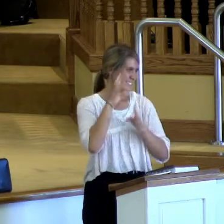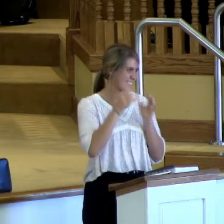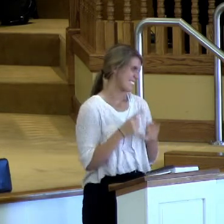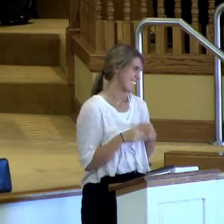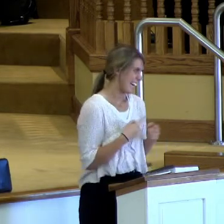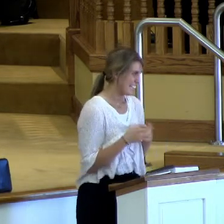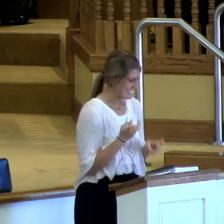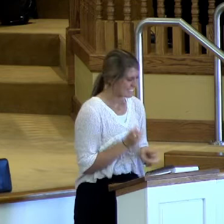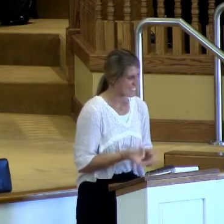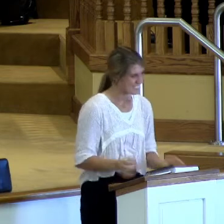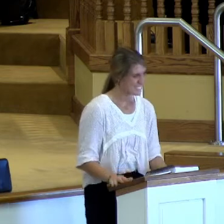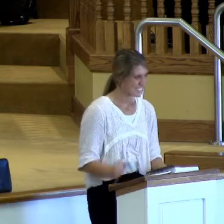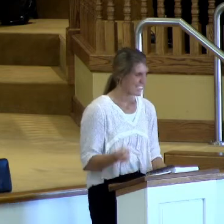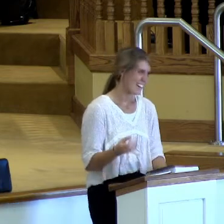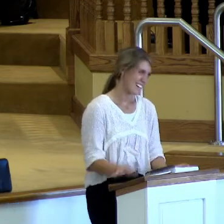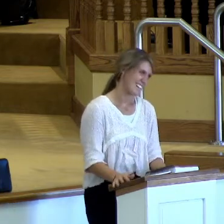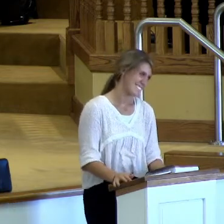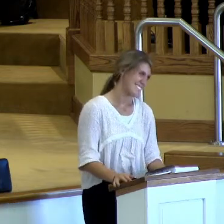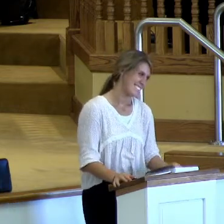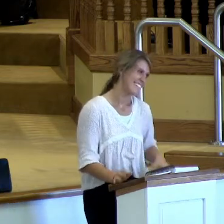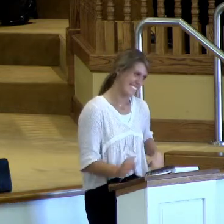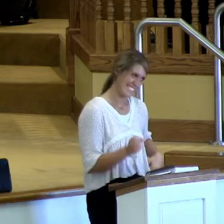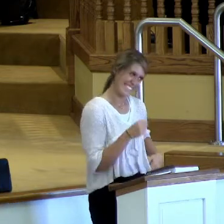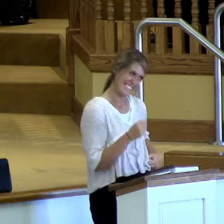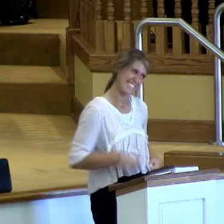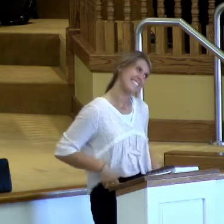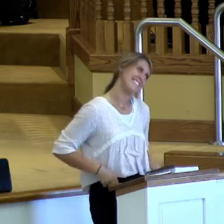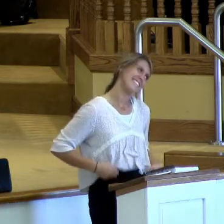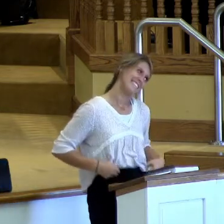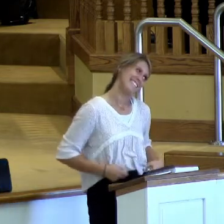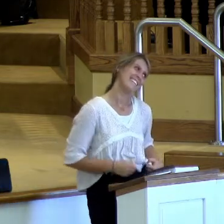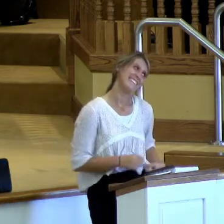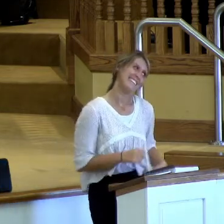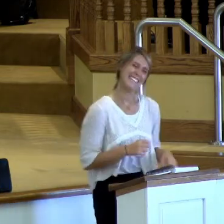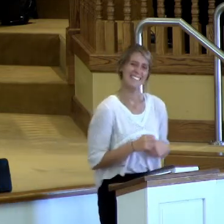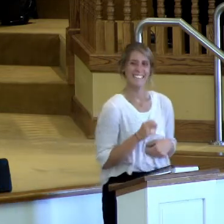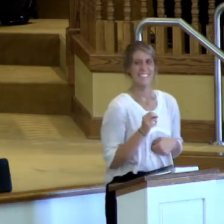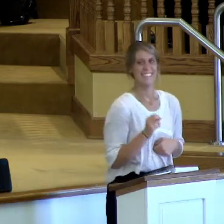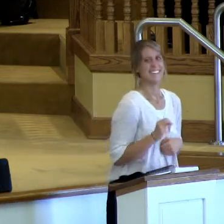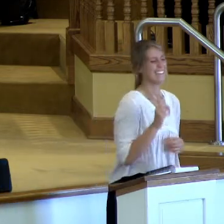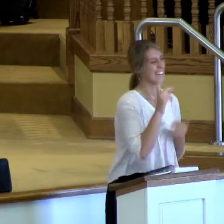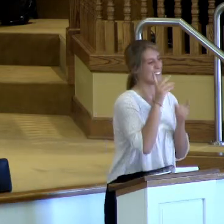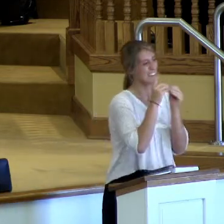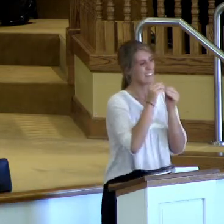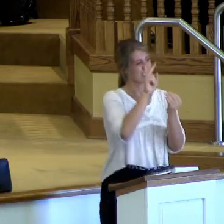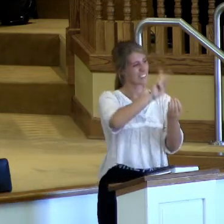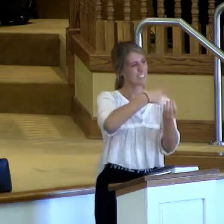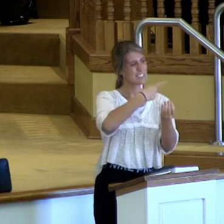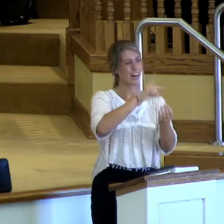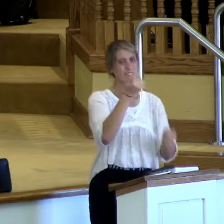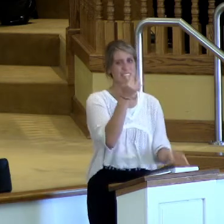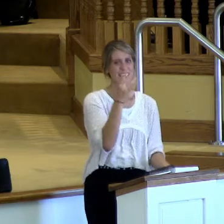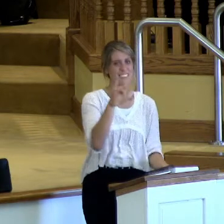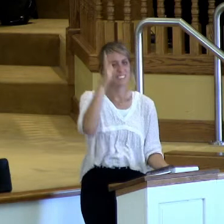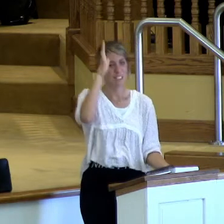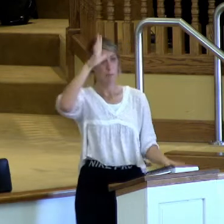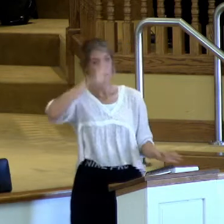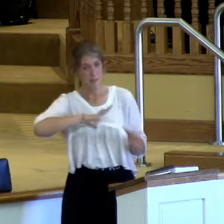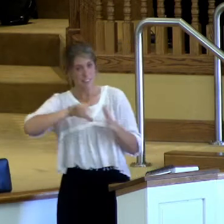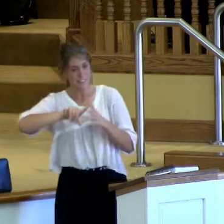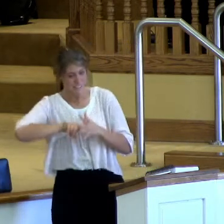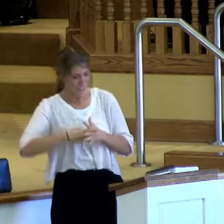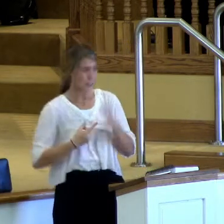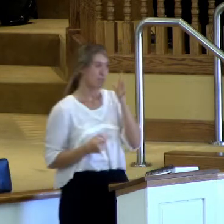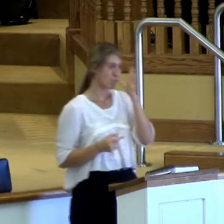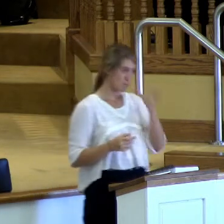All right, we're going to do one more. We're going to do the repeat one, Psalms 18. I will call upon the Lord. So the men are going to do the first part, and then ladies are going to do the second part, and then